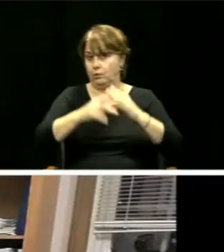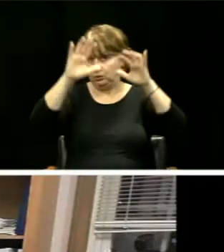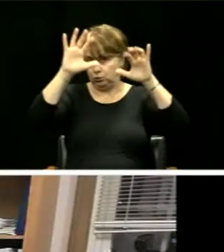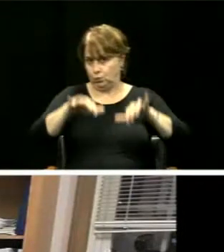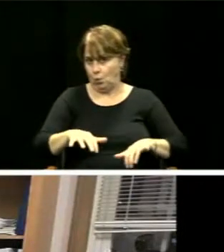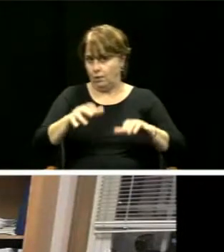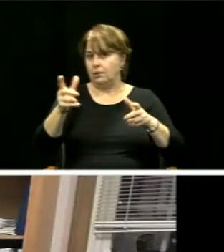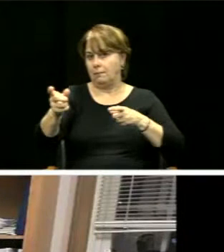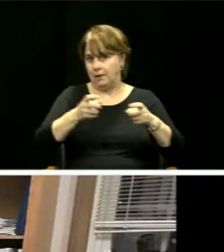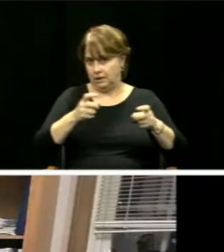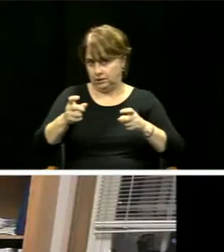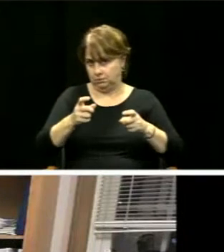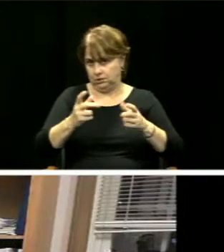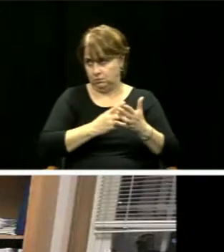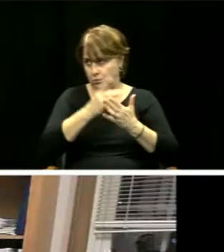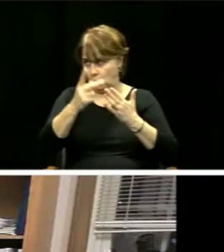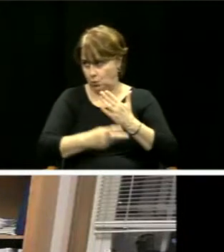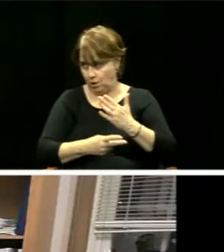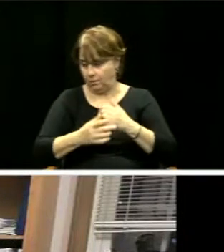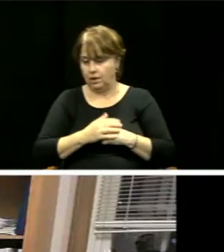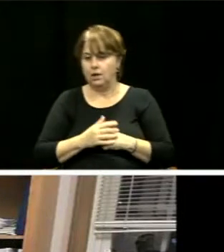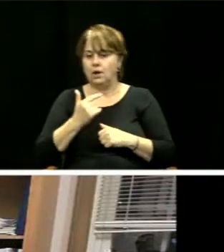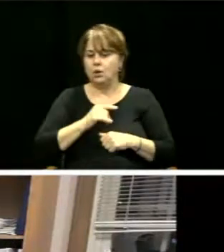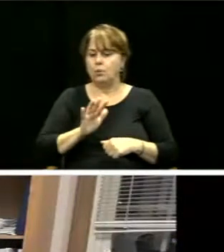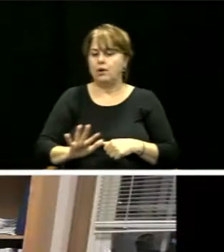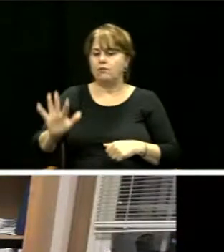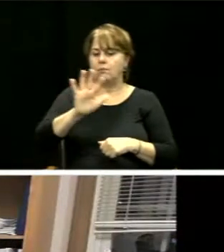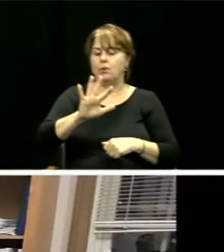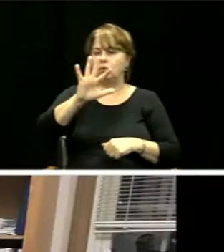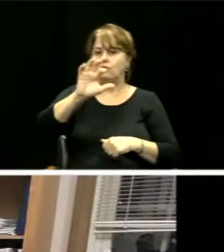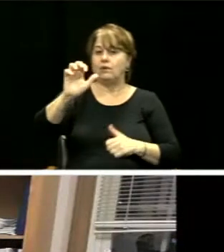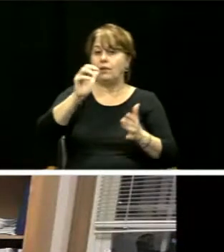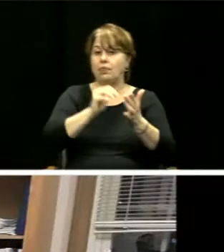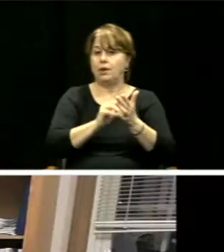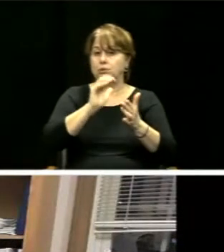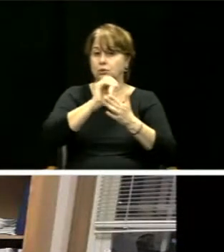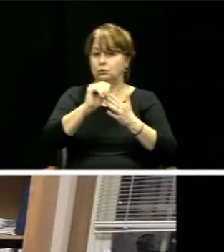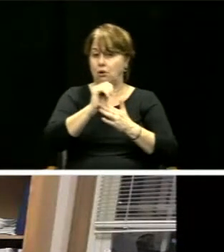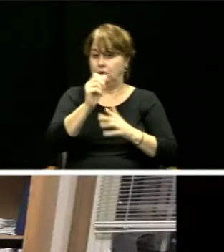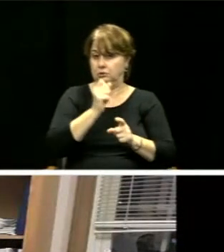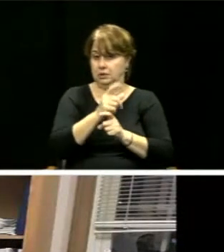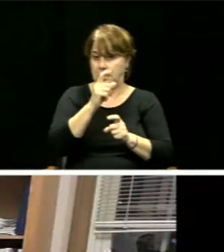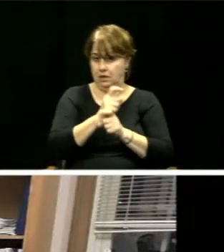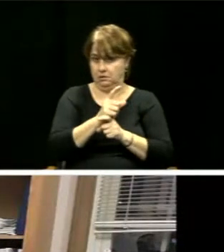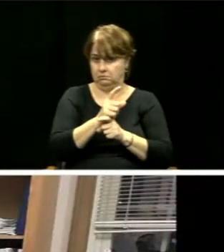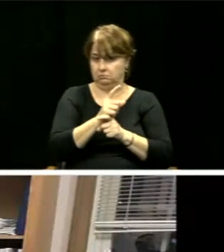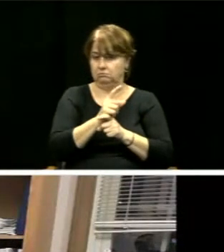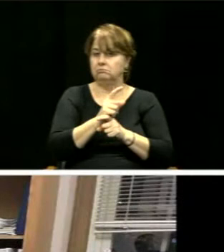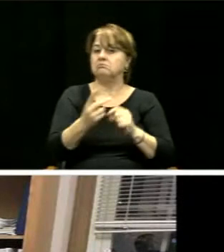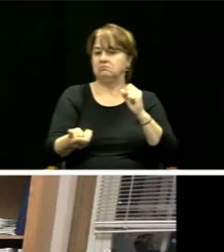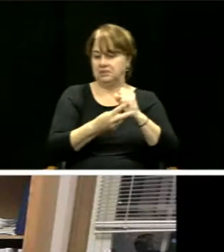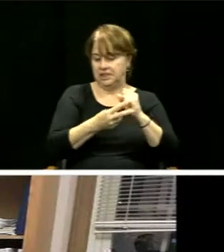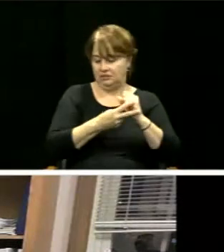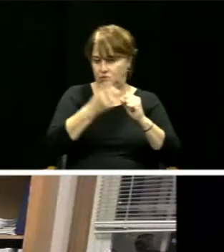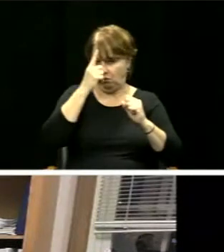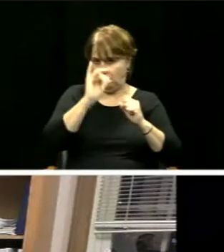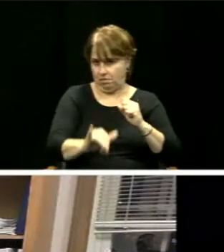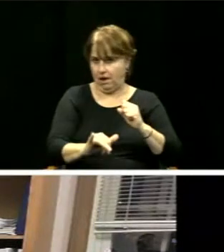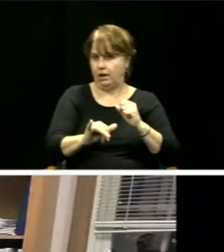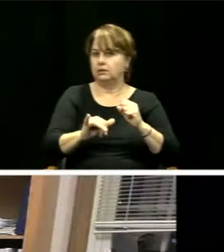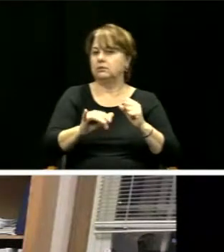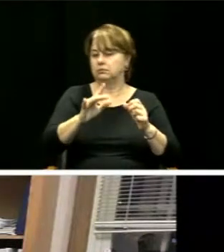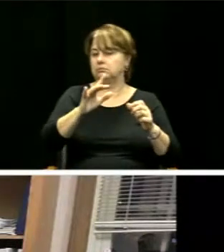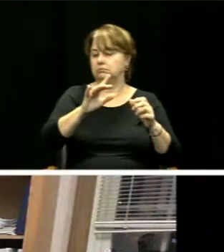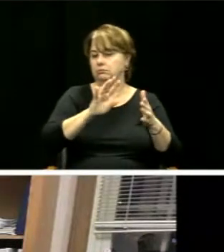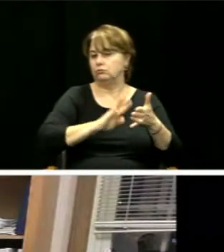program. We have somewhere in the neighborhood of $500,000 a year that's programmed for the town's drainage system. And that's used